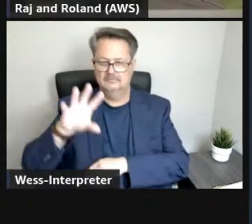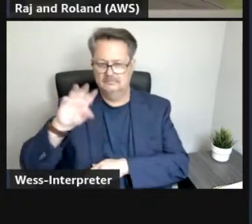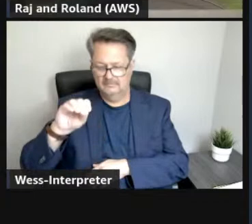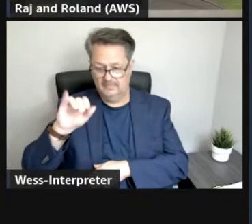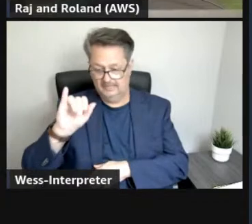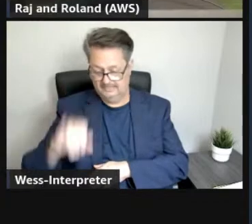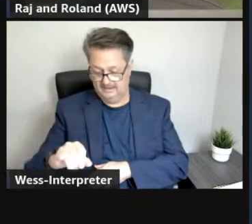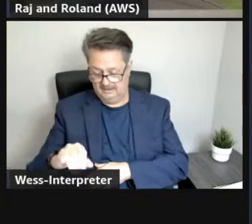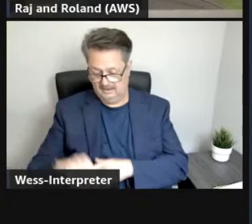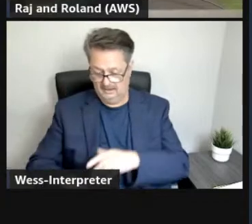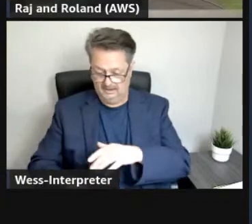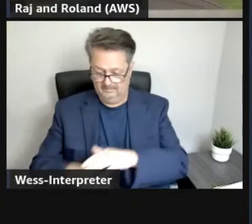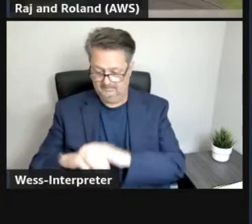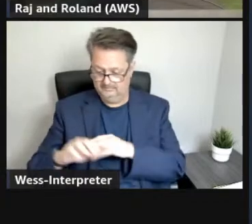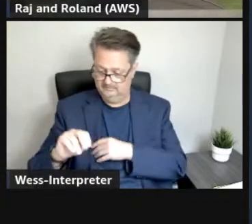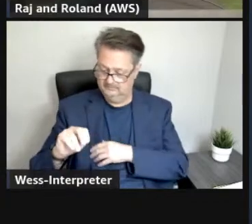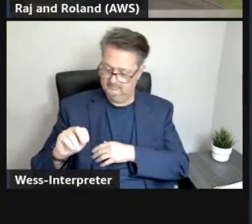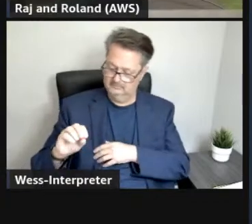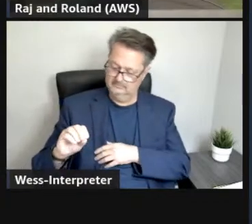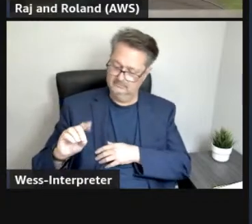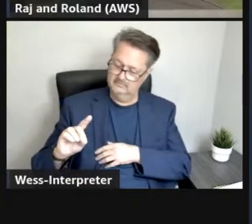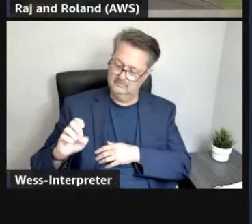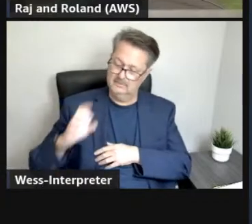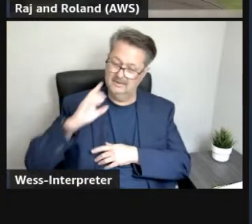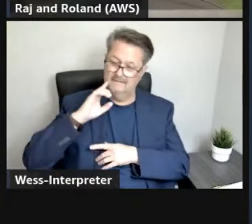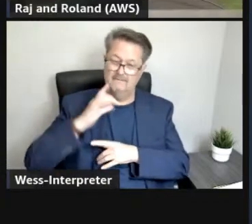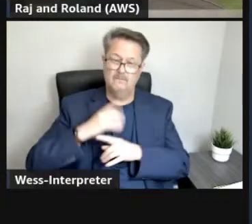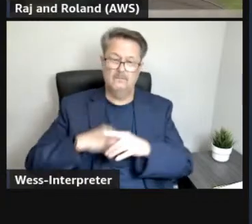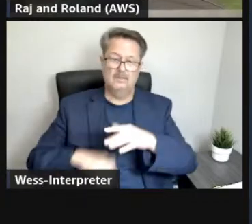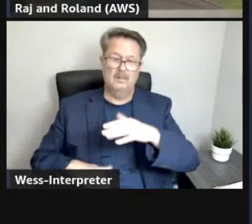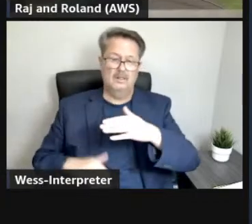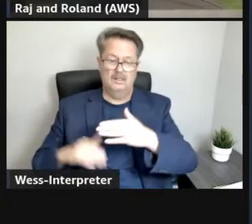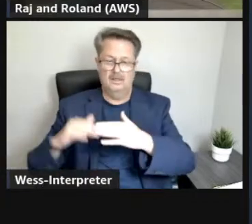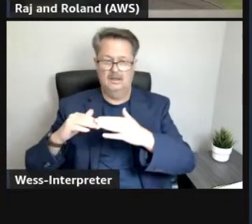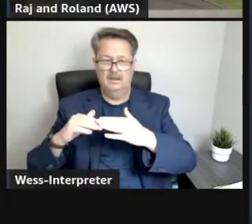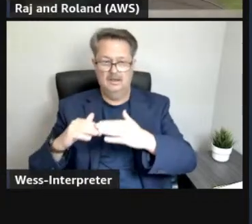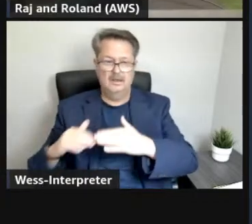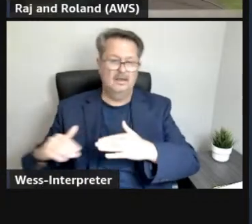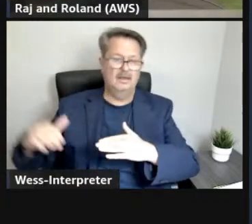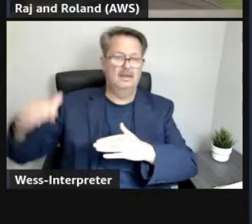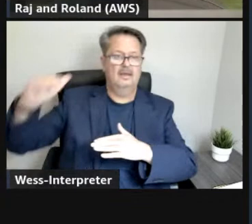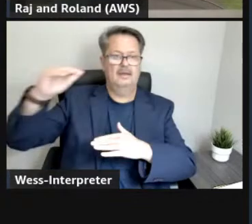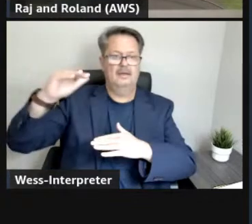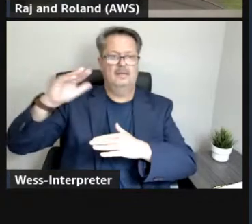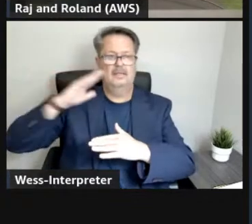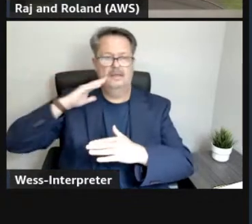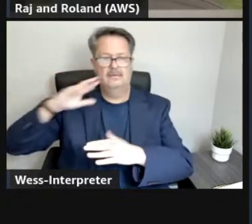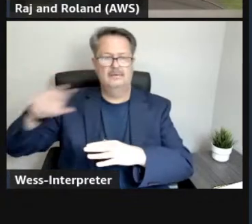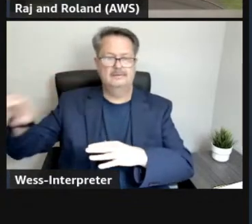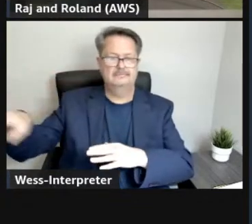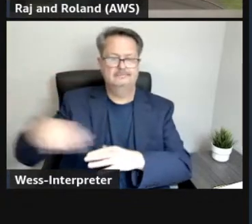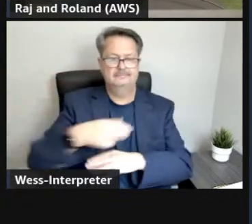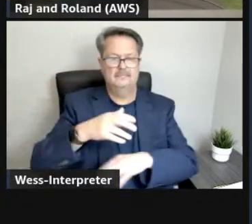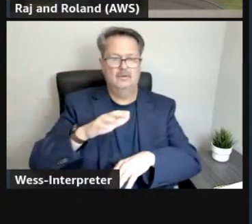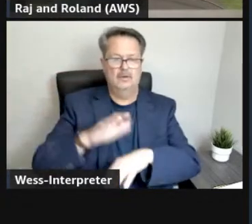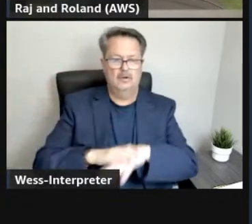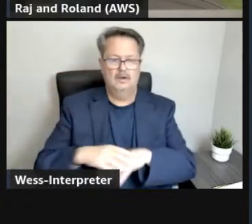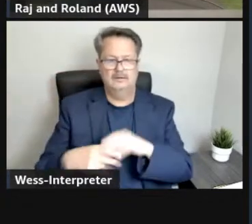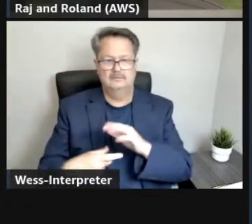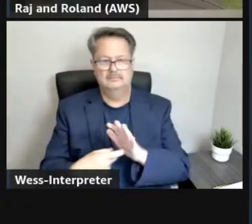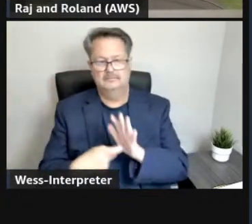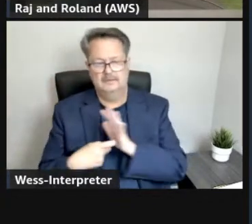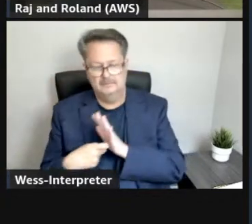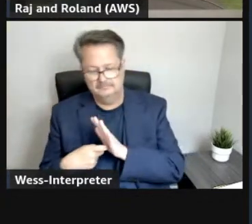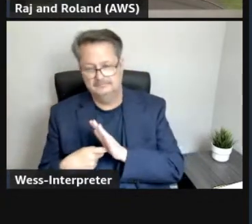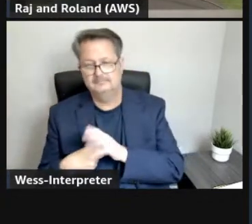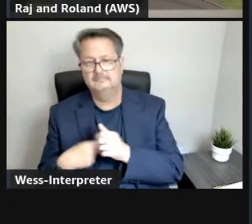your nodes, it is going to max out the reserved node group first, and then it is going to go after on demand. To utilize